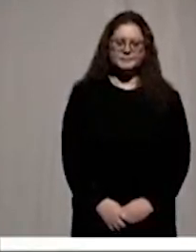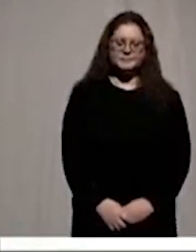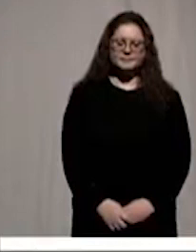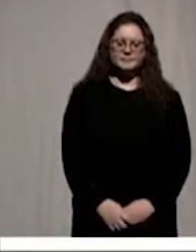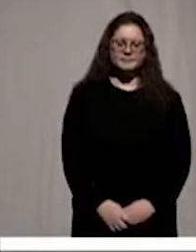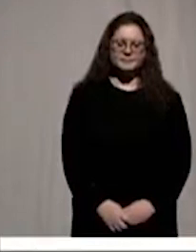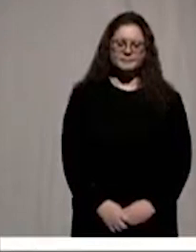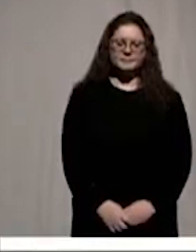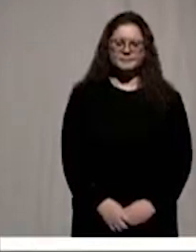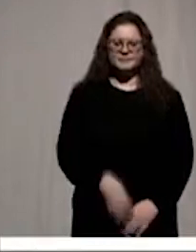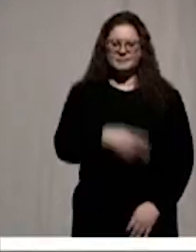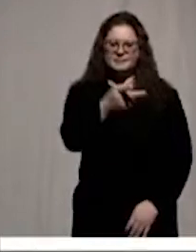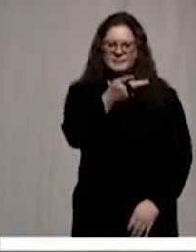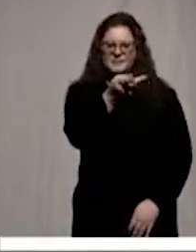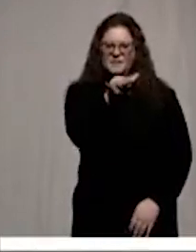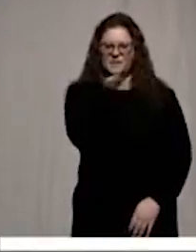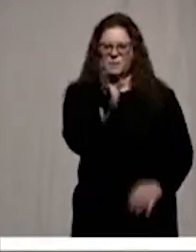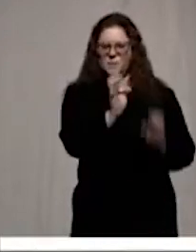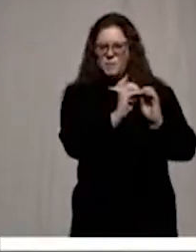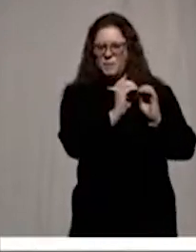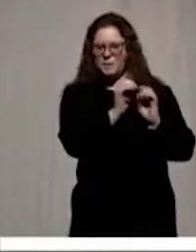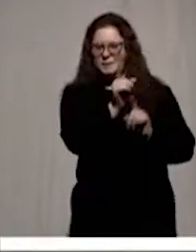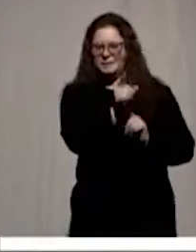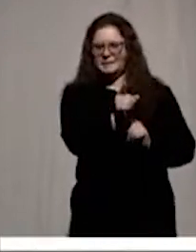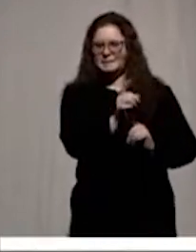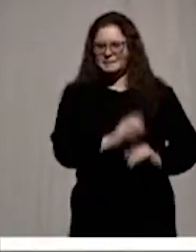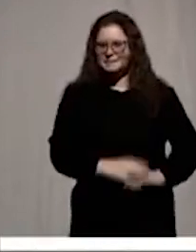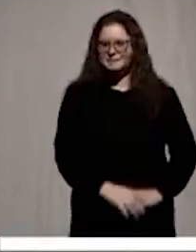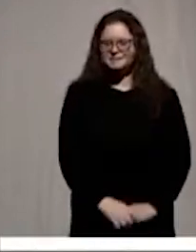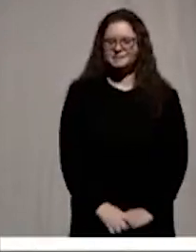I'll give these guys a couple more minutes.